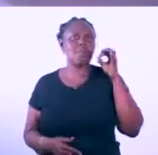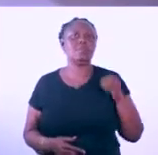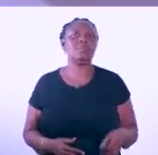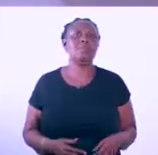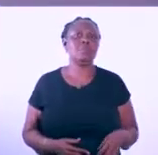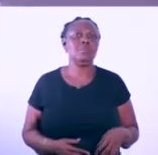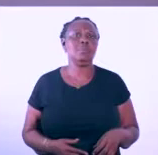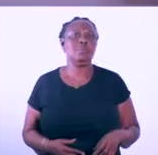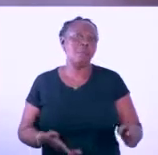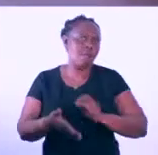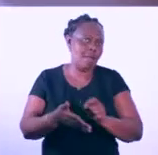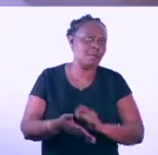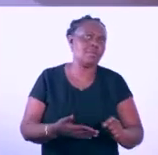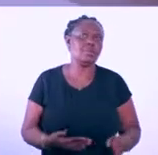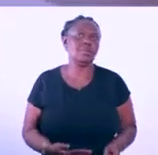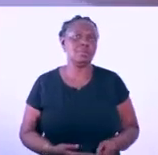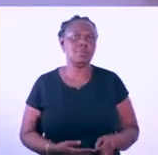Okay, write it.